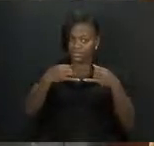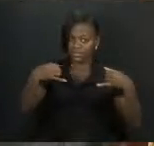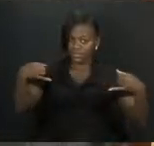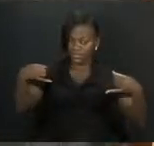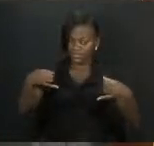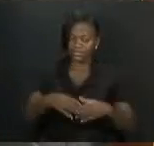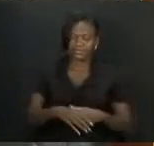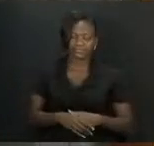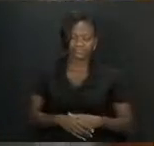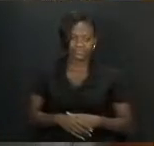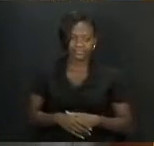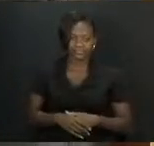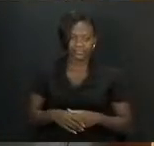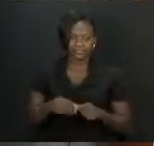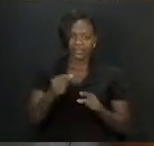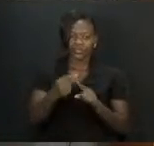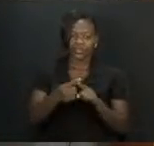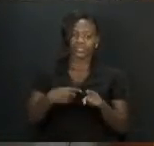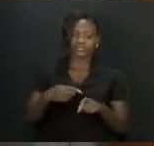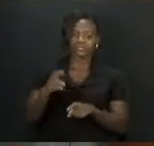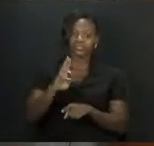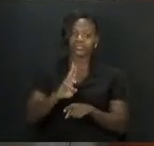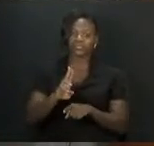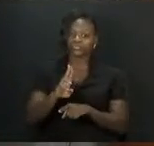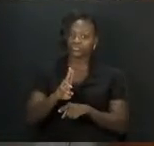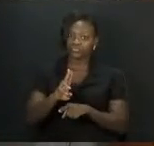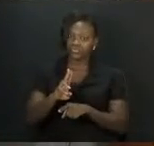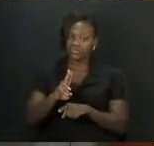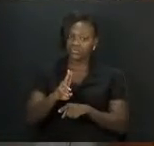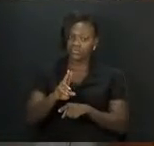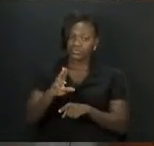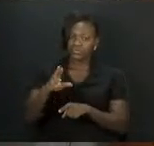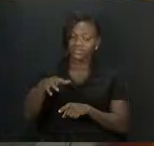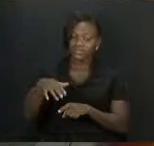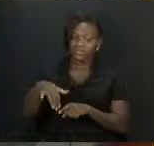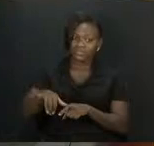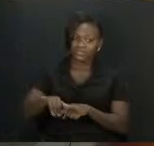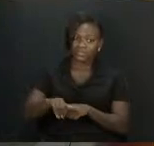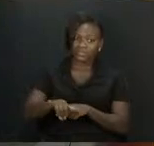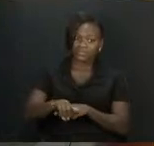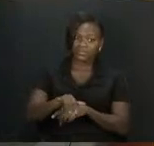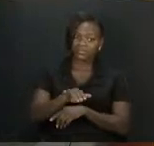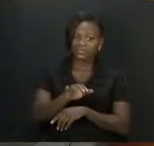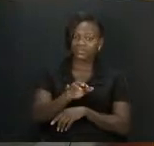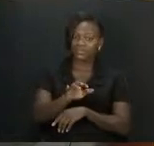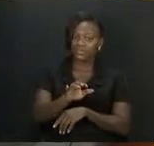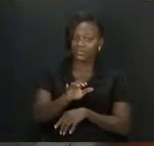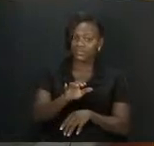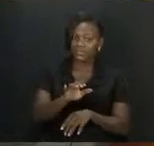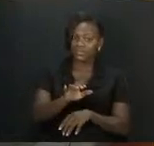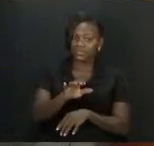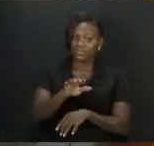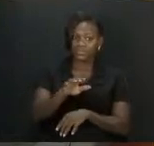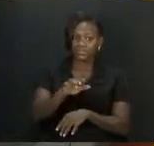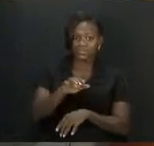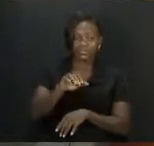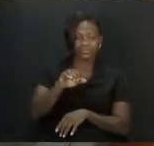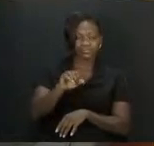the word I used was, the words are stereotyping is one of the issues.